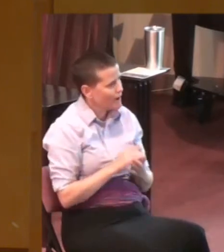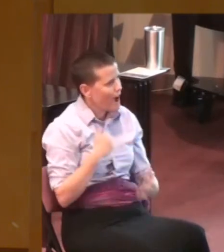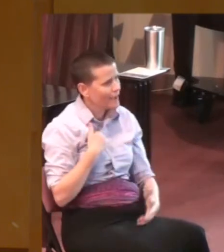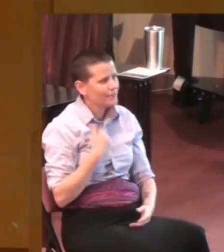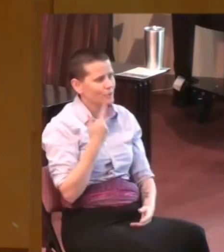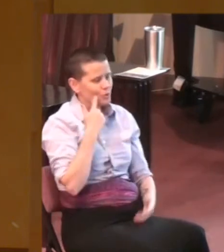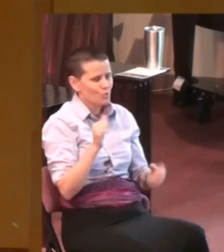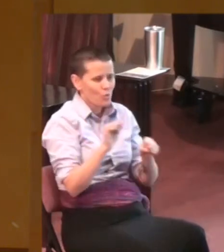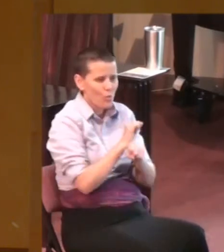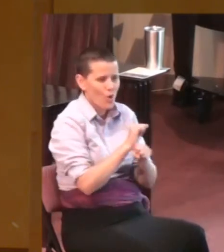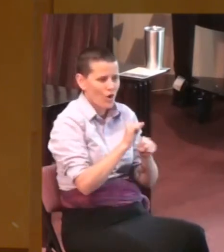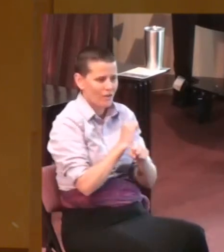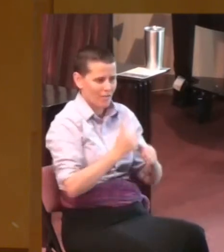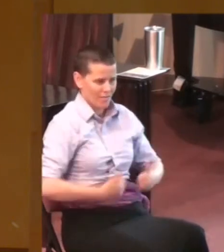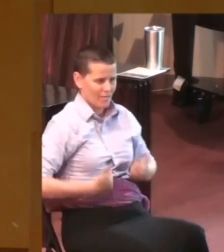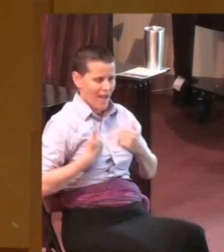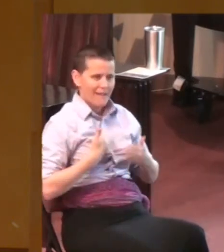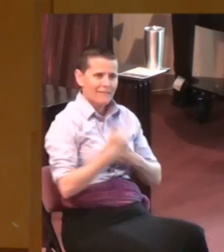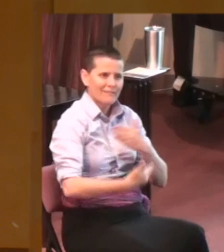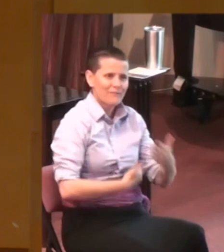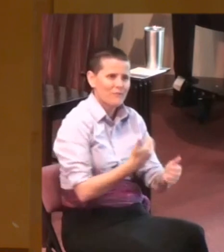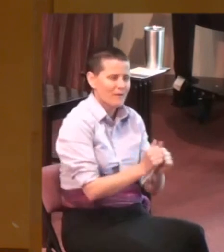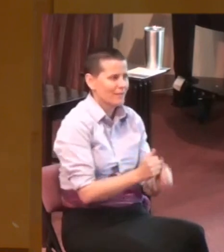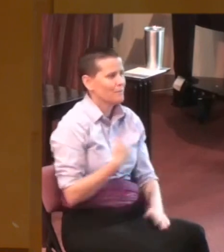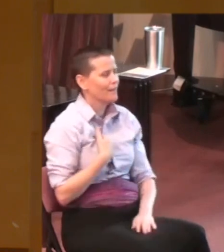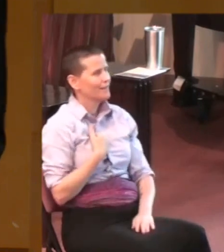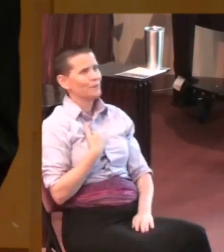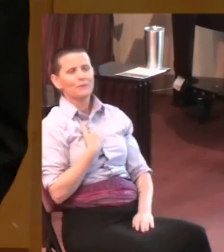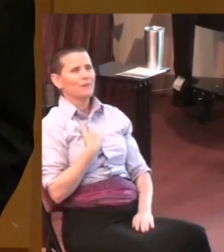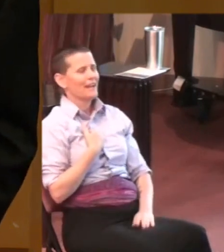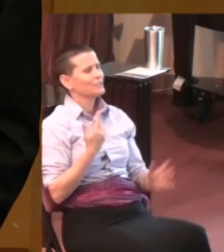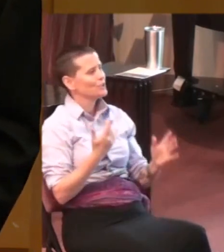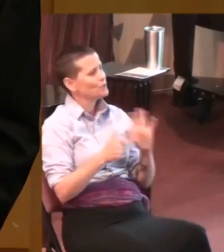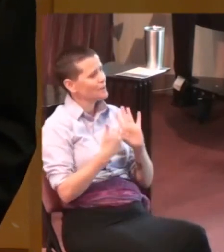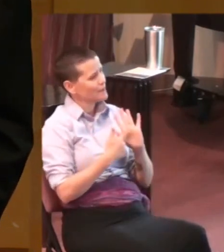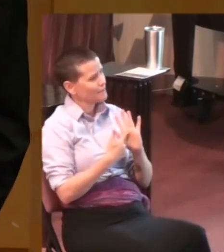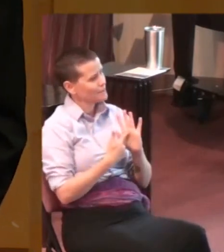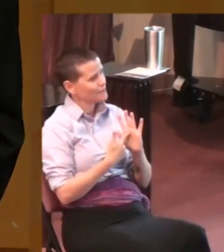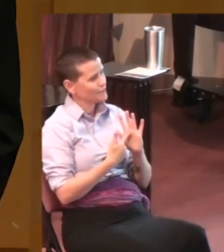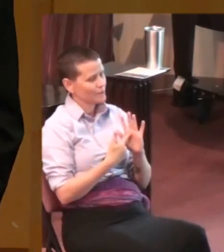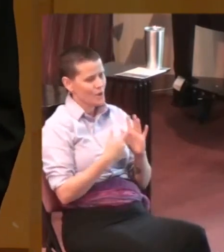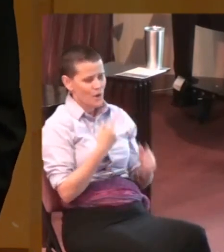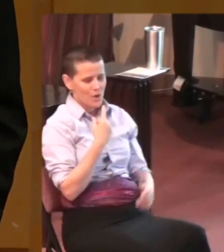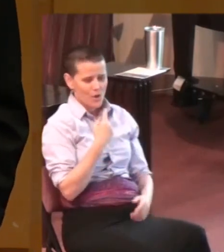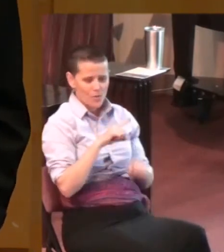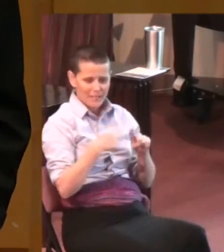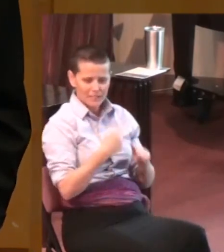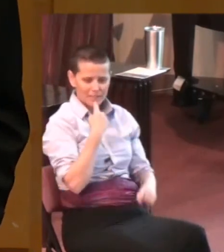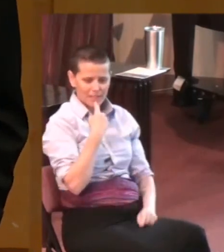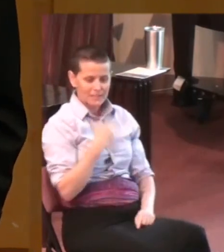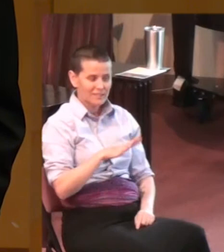with. And so it's disarming when she says something that's, hey, I think we got a scotoma